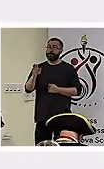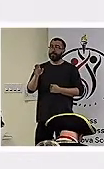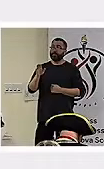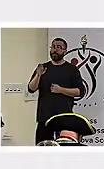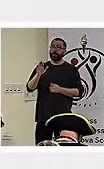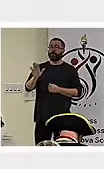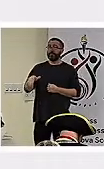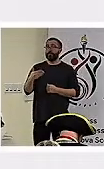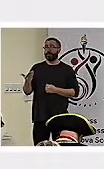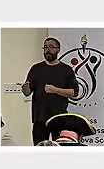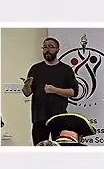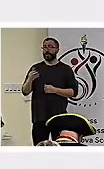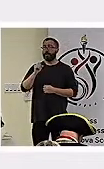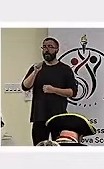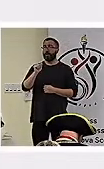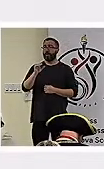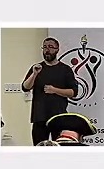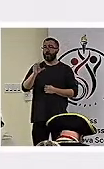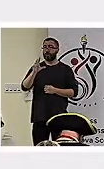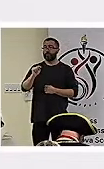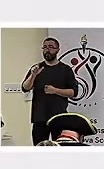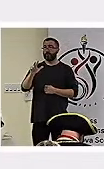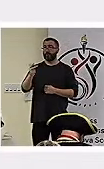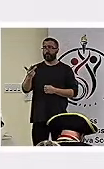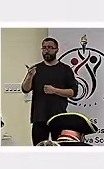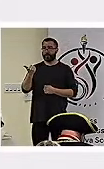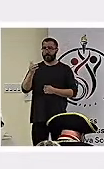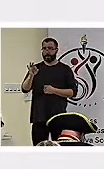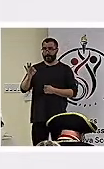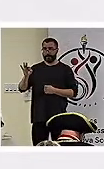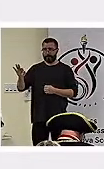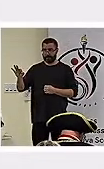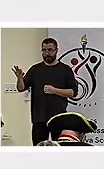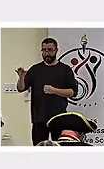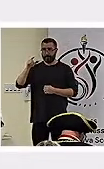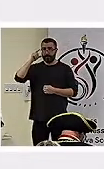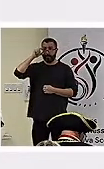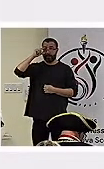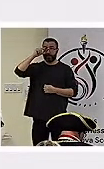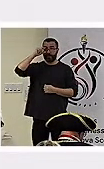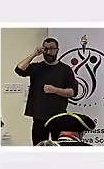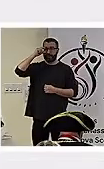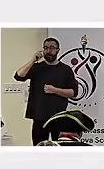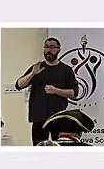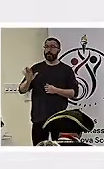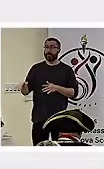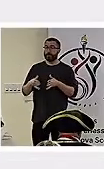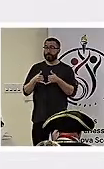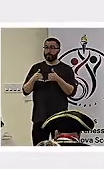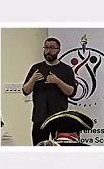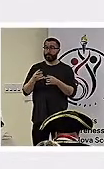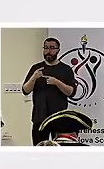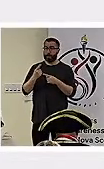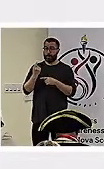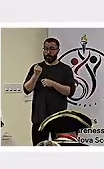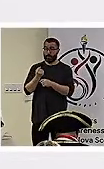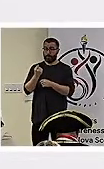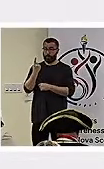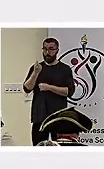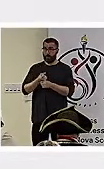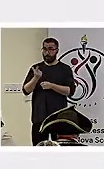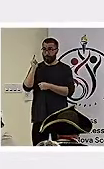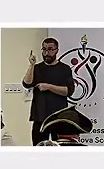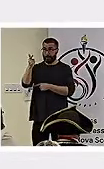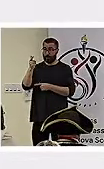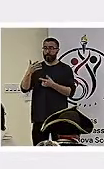3rd, 1999. The following spring, the awards were renamed in his honor. I do also just want to